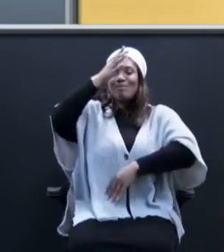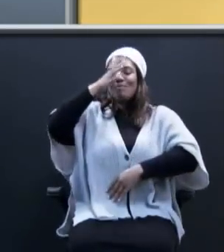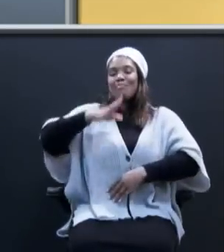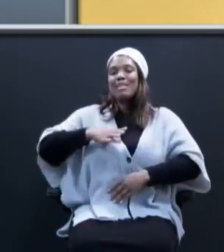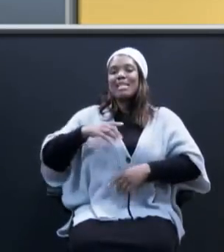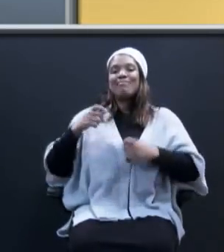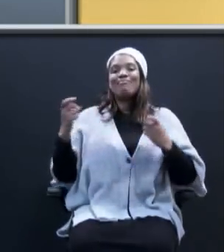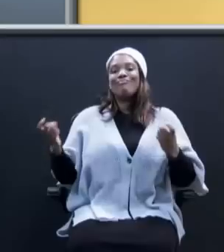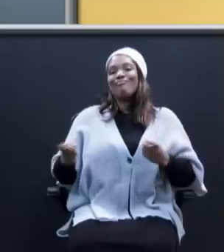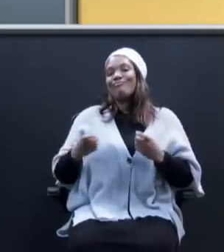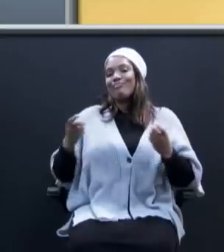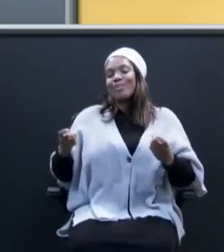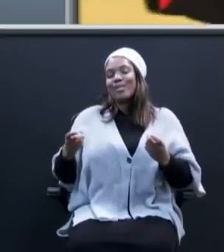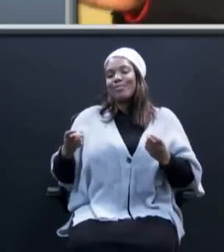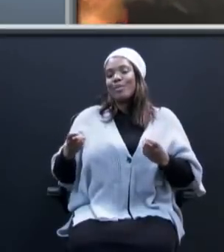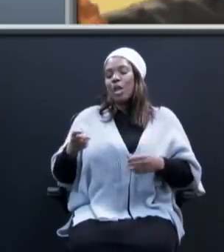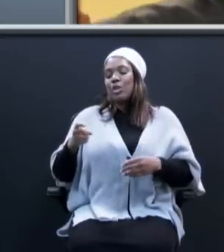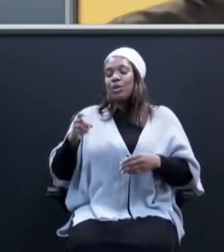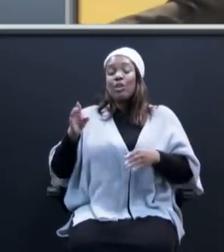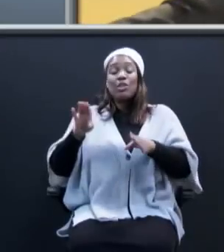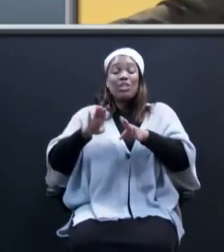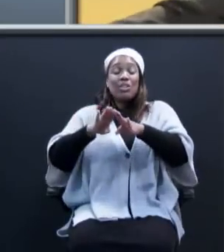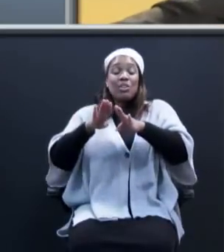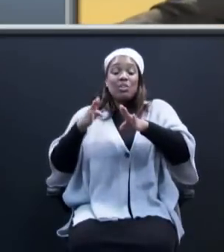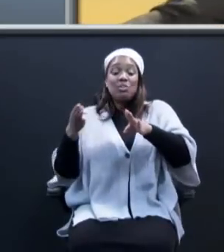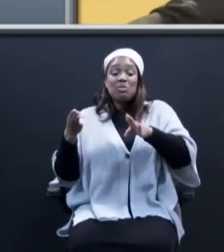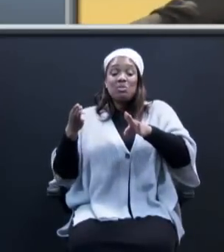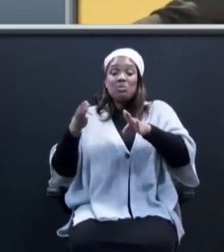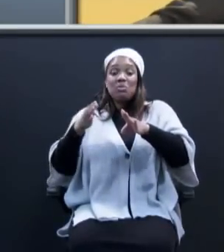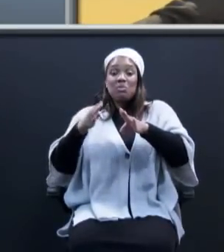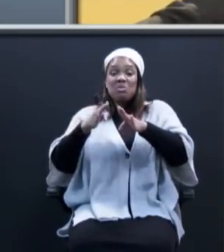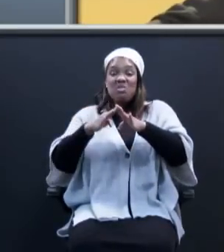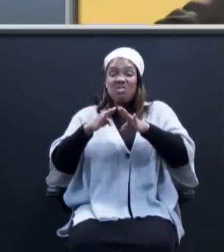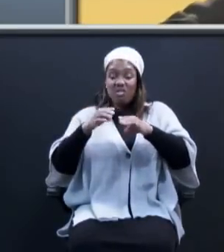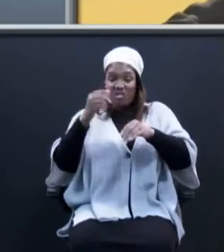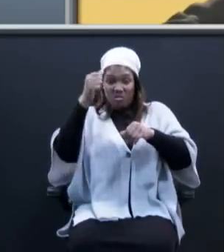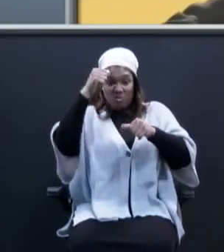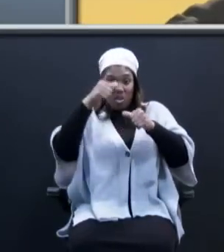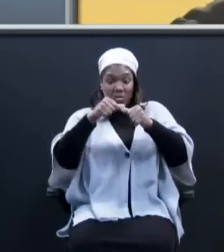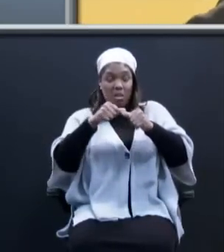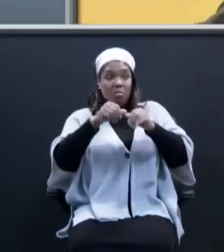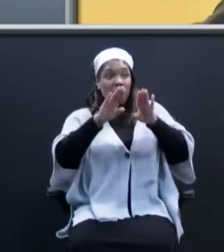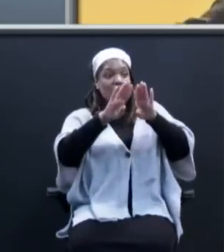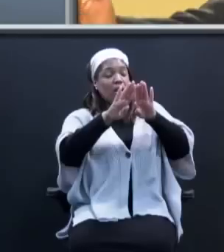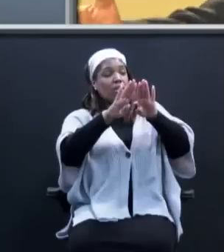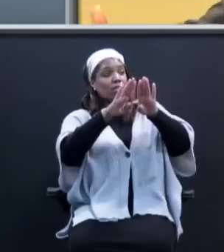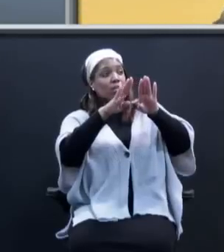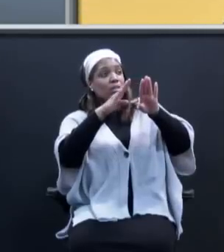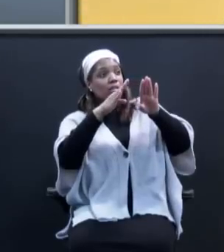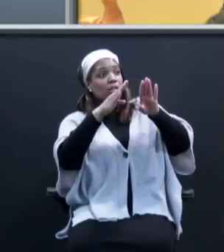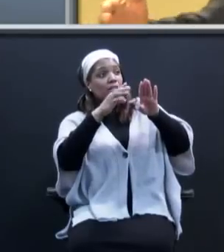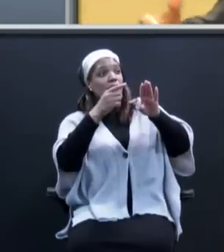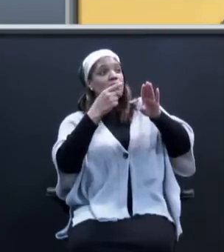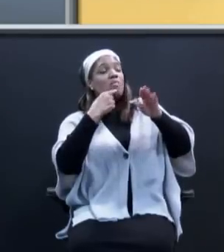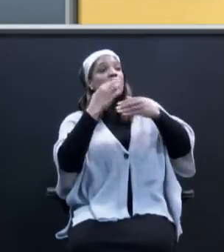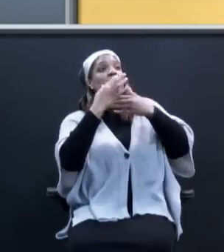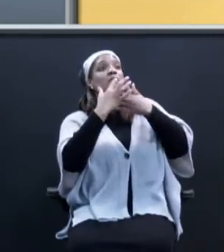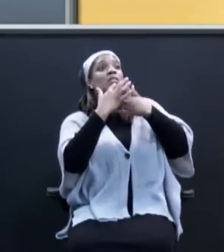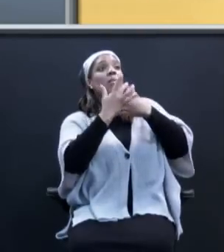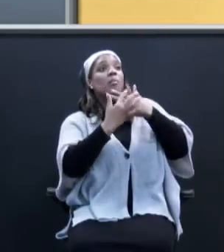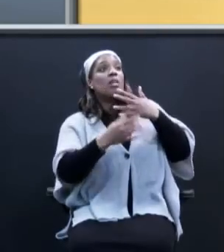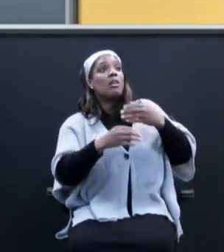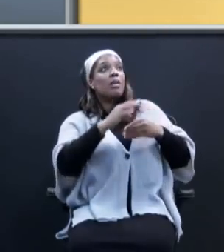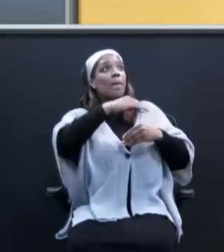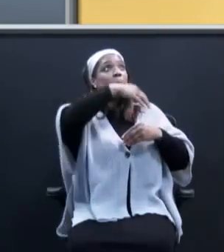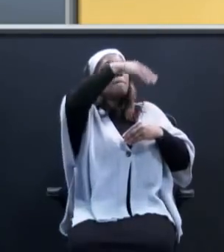over their doorpost 7 days. So the Passover, when Jesus died on the cross, that was the beginning of the